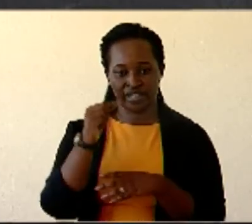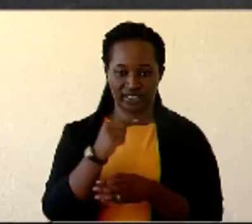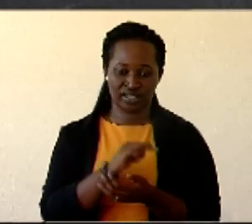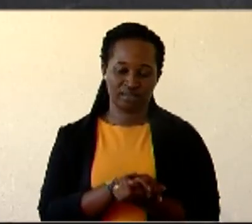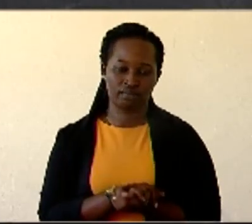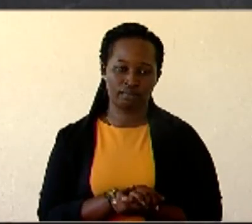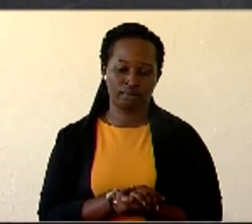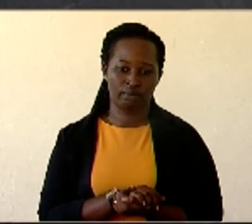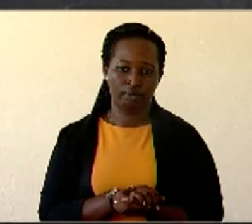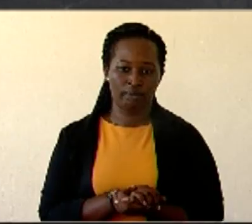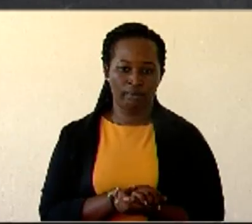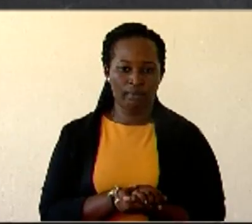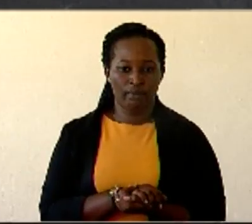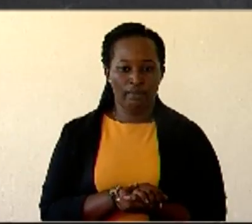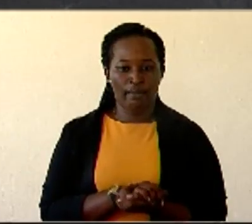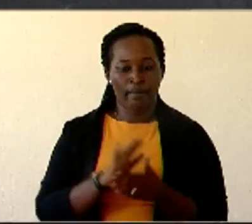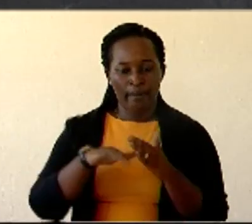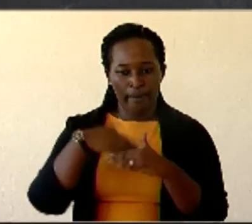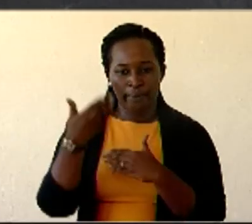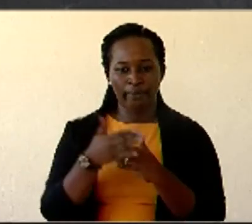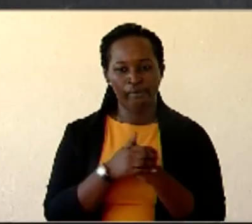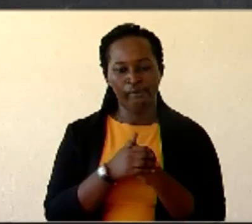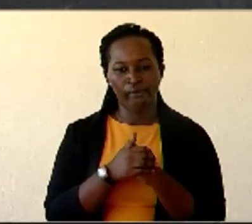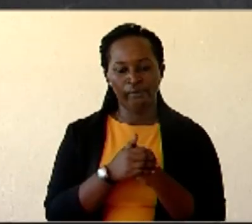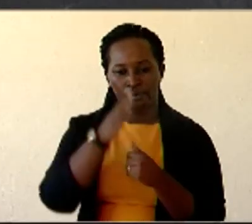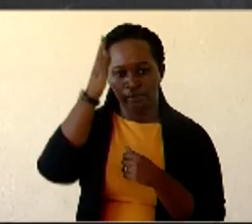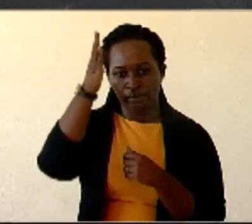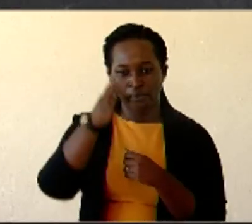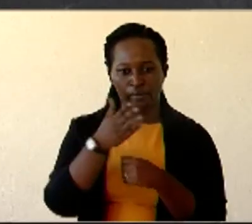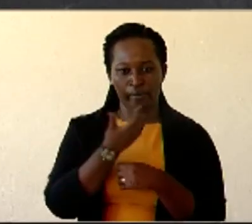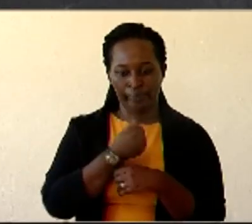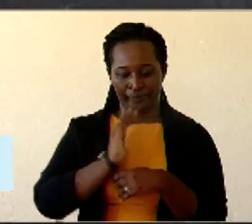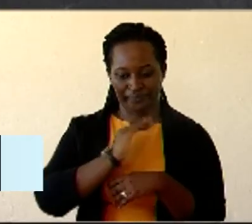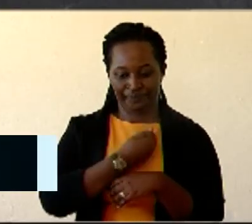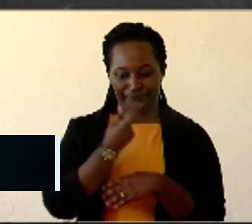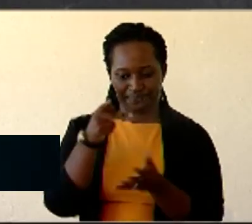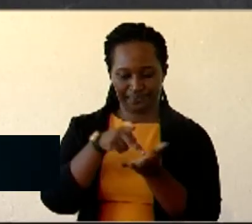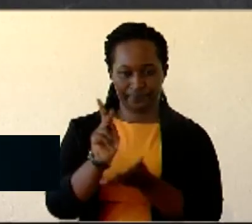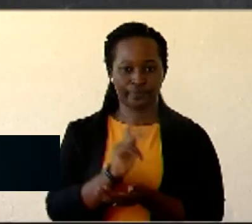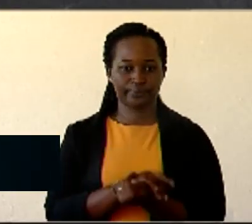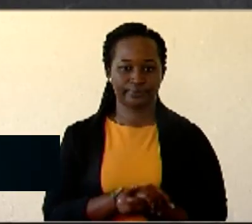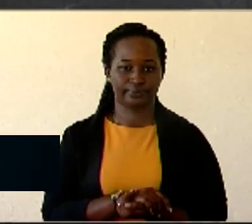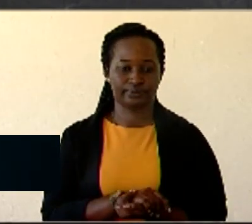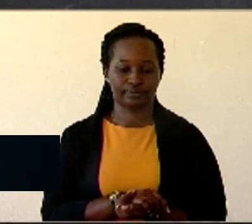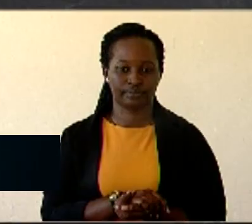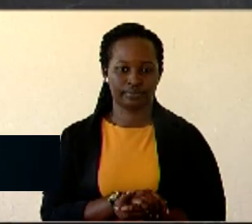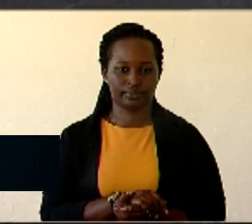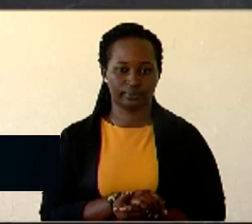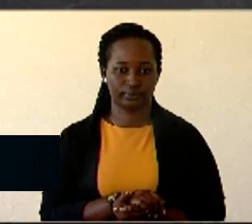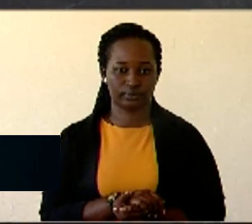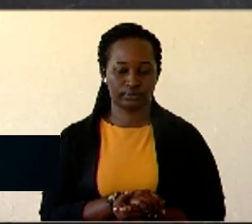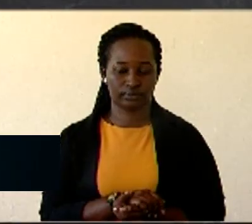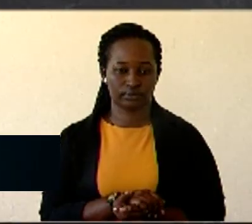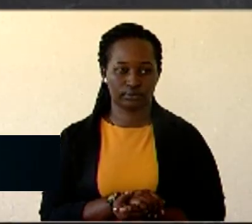in kilograms. Then on this we have our price. We have our price,